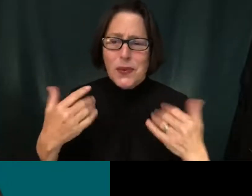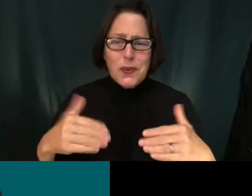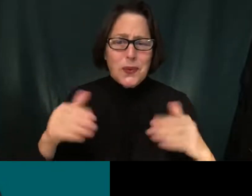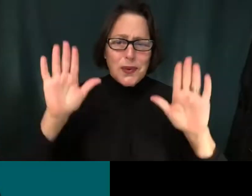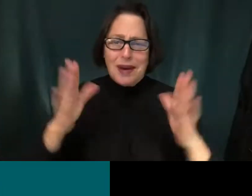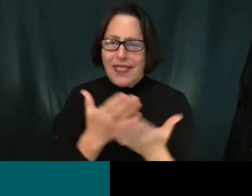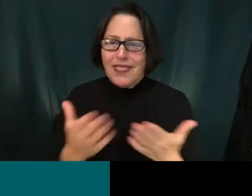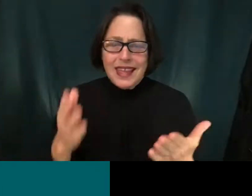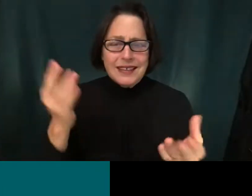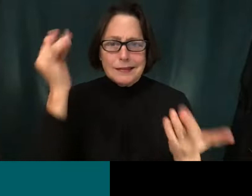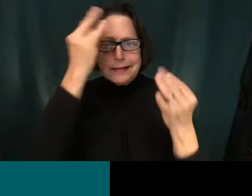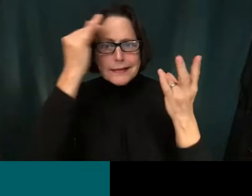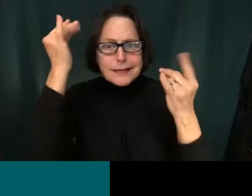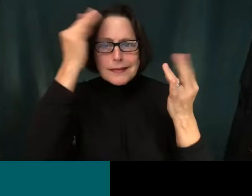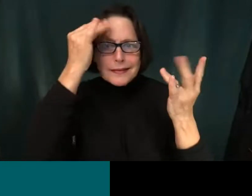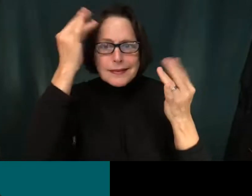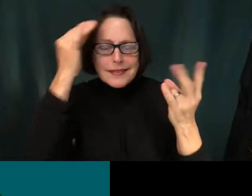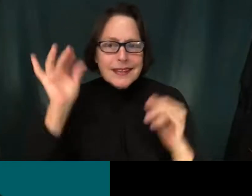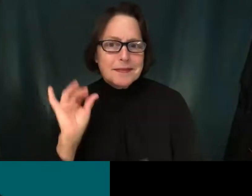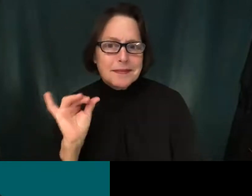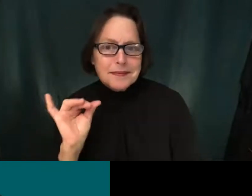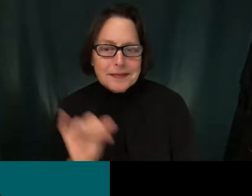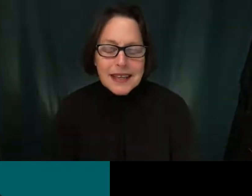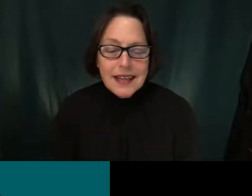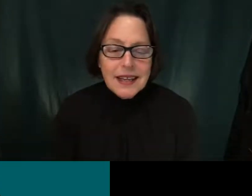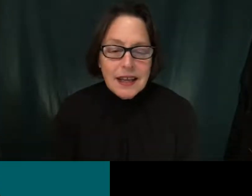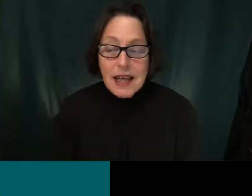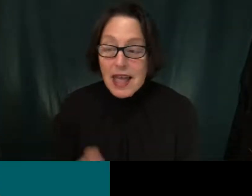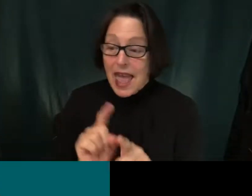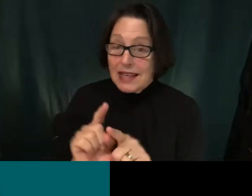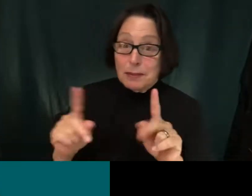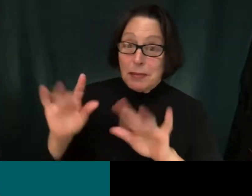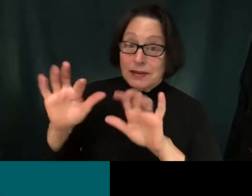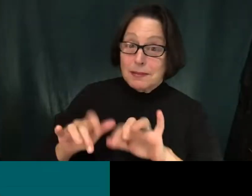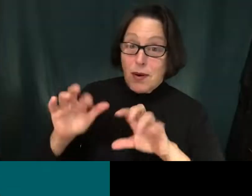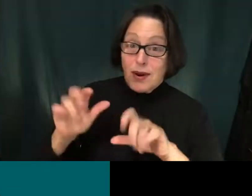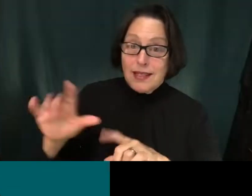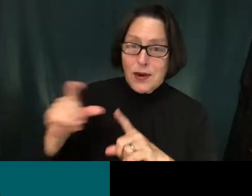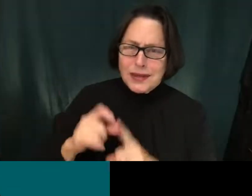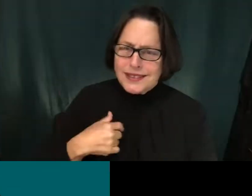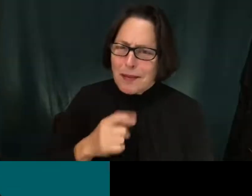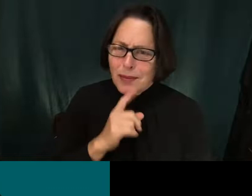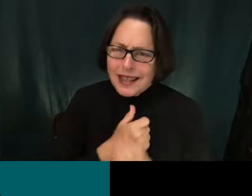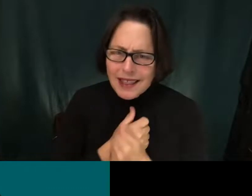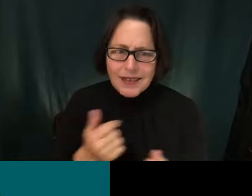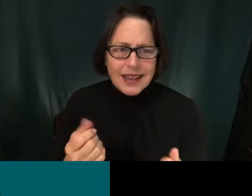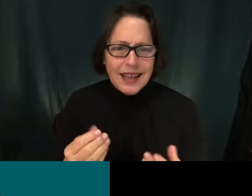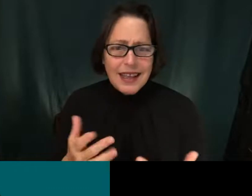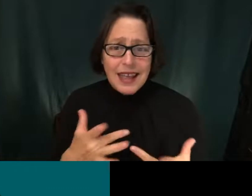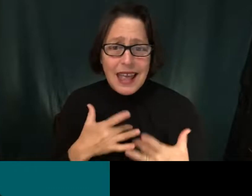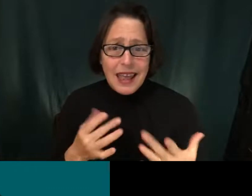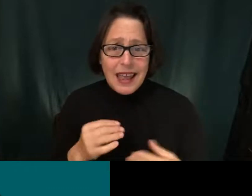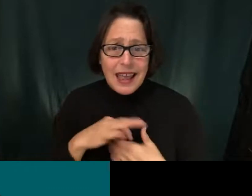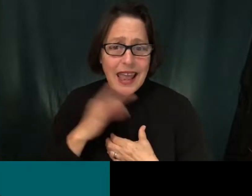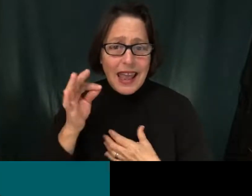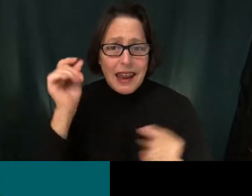think about. So as folks are putting in their words, which I'm loving, enlightened. Yeah, I know, I'm loving. It's a